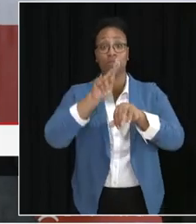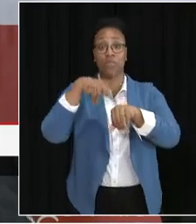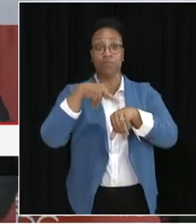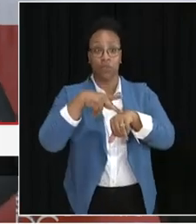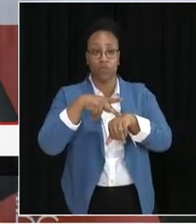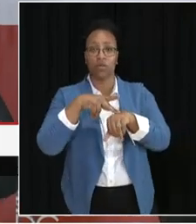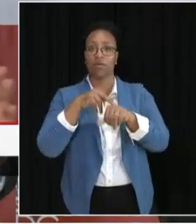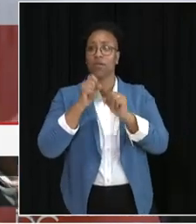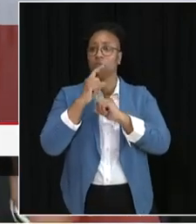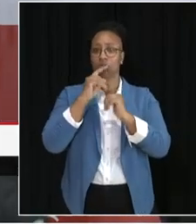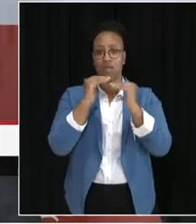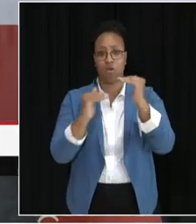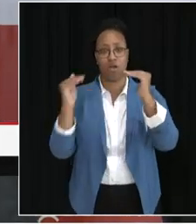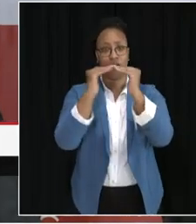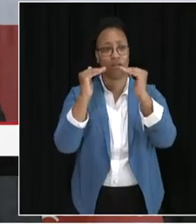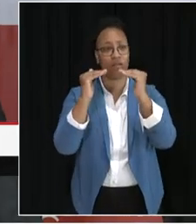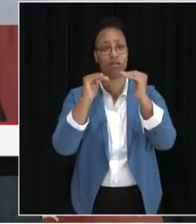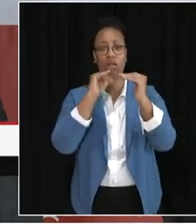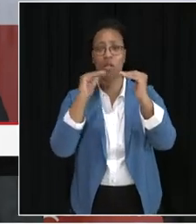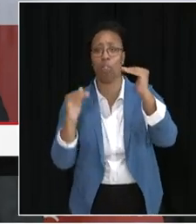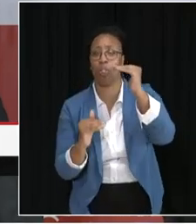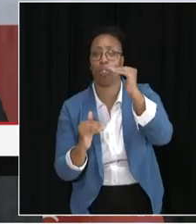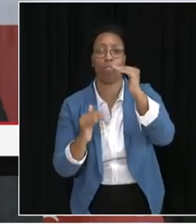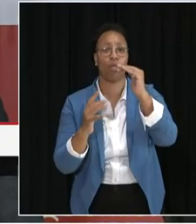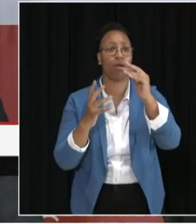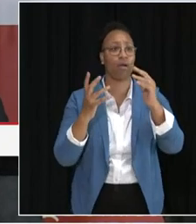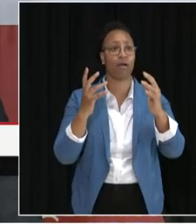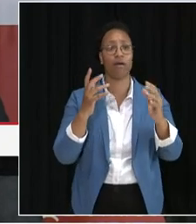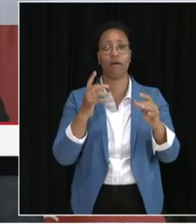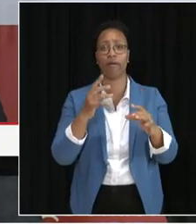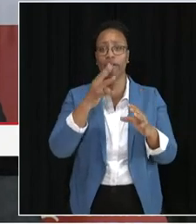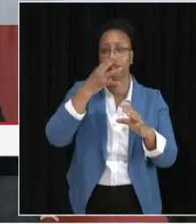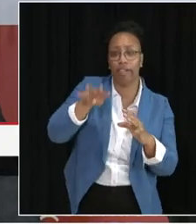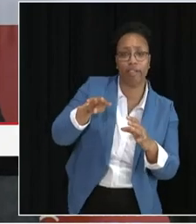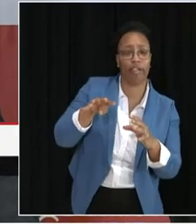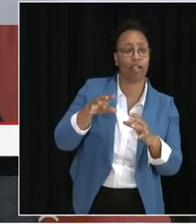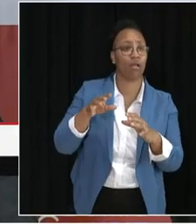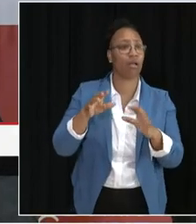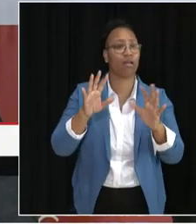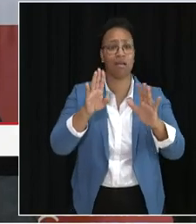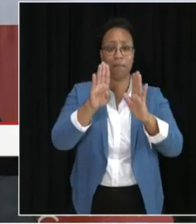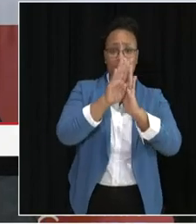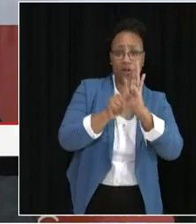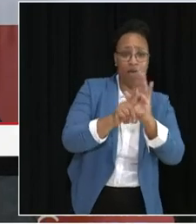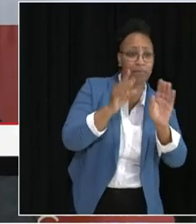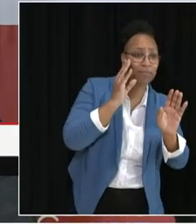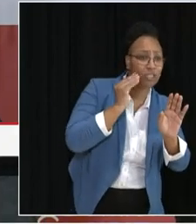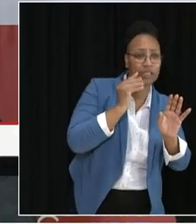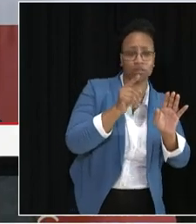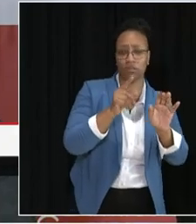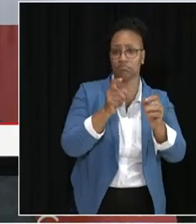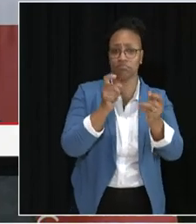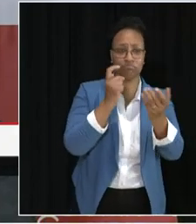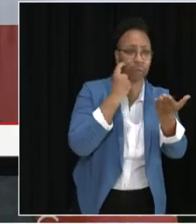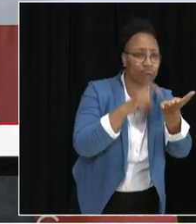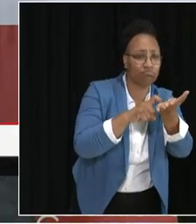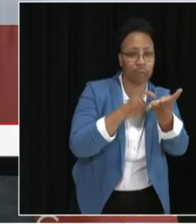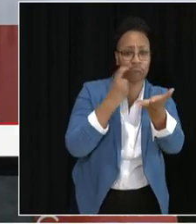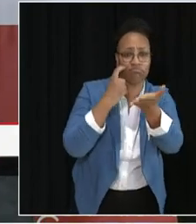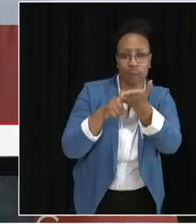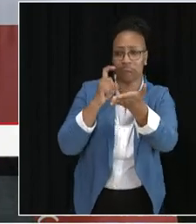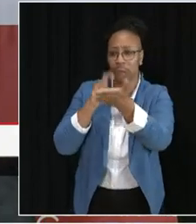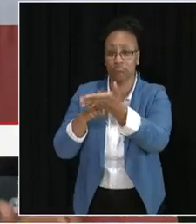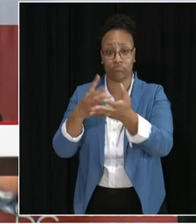recognized regardless of all walks of life is threaded through all of our professional learning experiences to ensure that all of our curriculum is